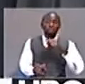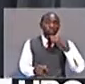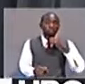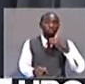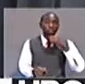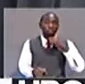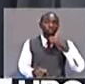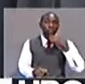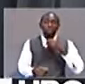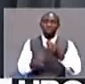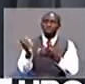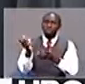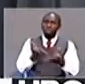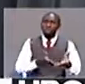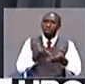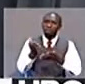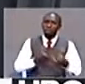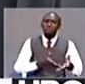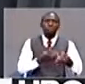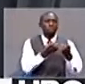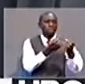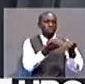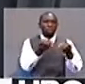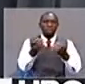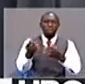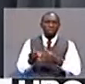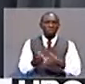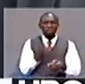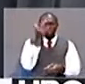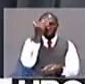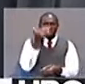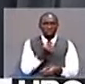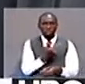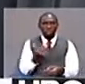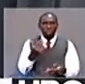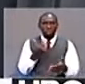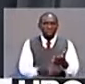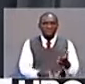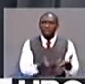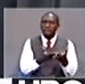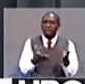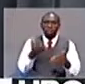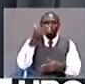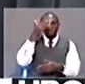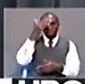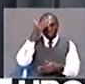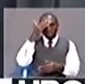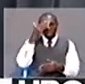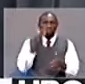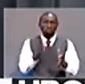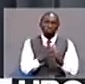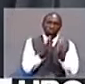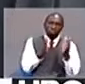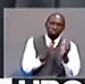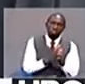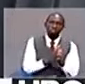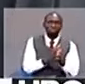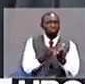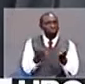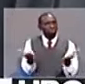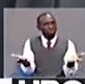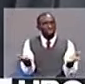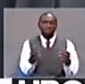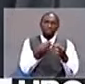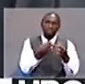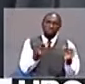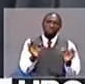who welcomed everybody regardless of his religion. This is a man who loved peace. This is a man who